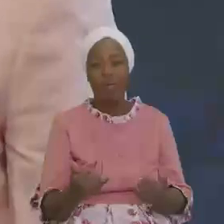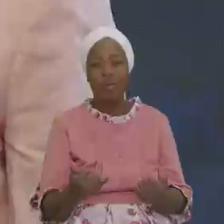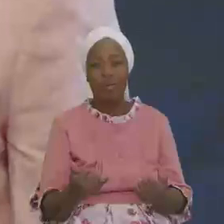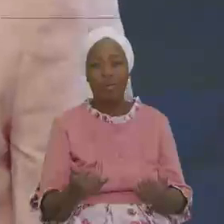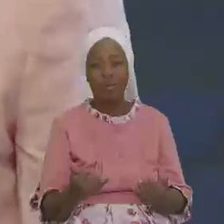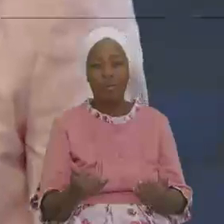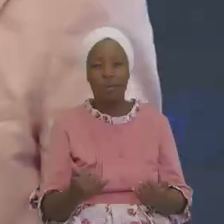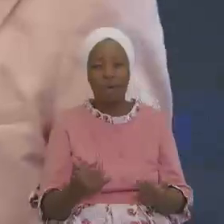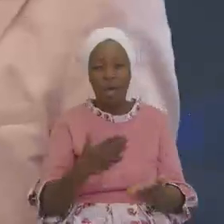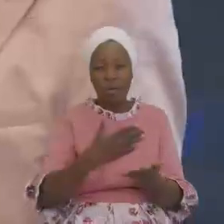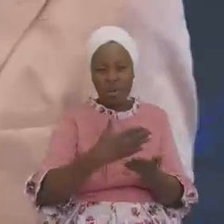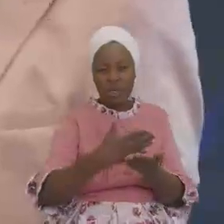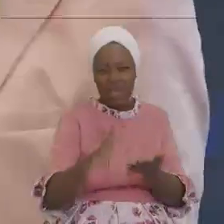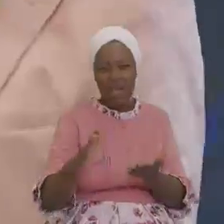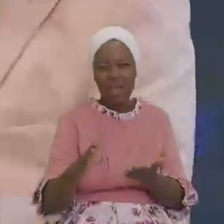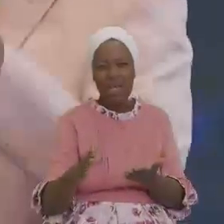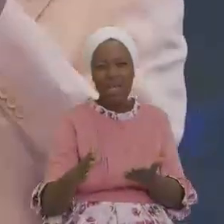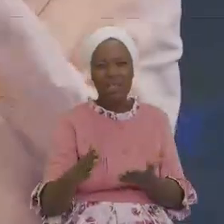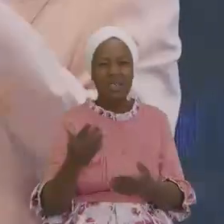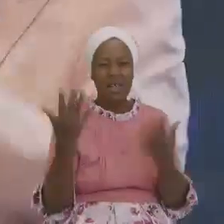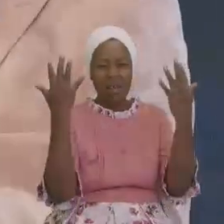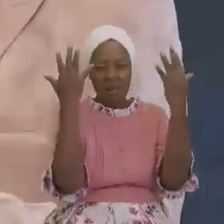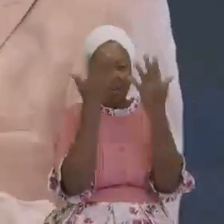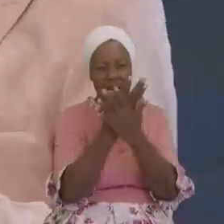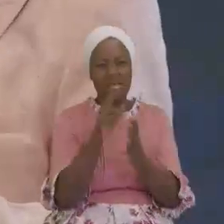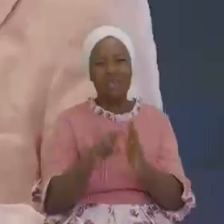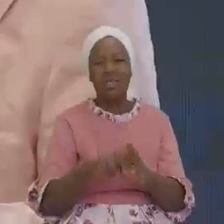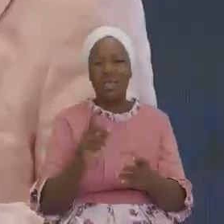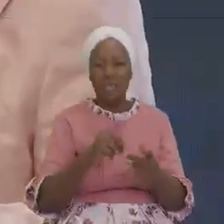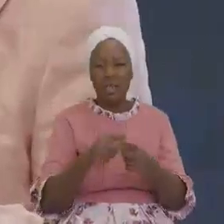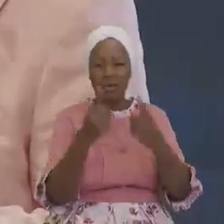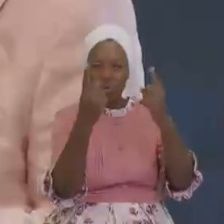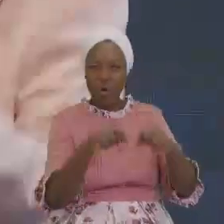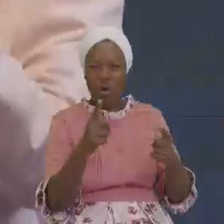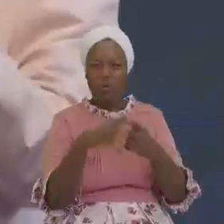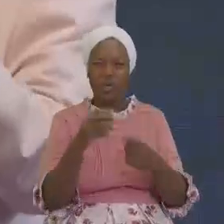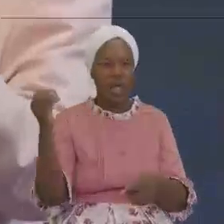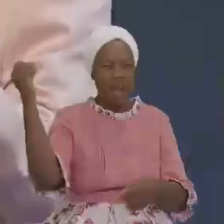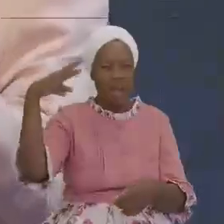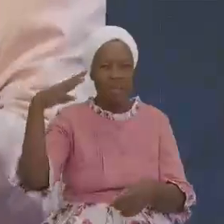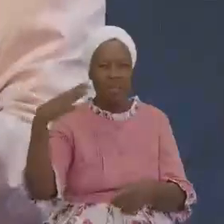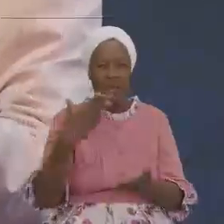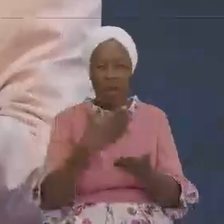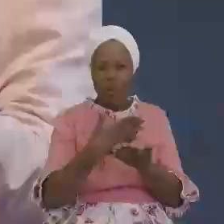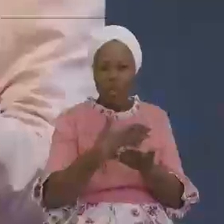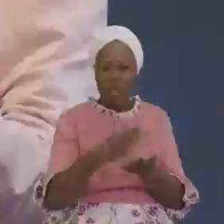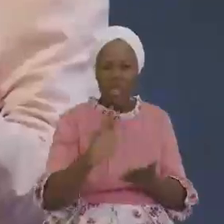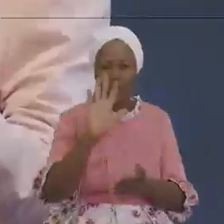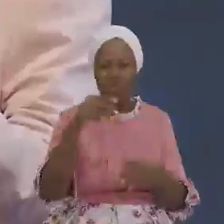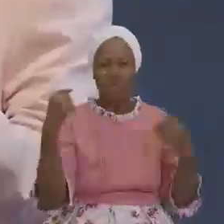Reject darkness. Come to the light. Reject your